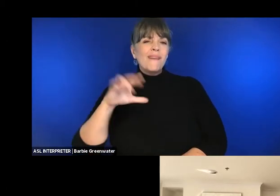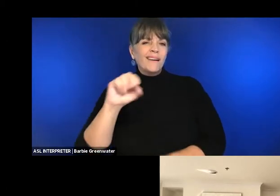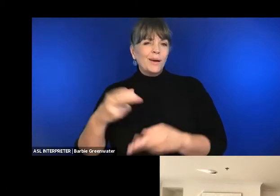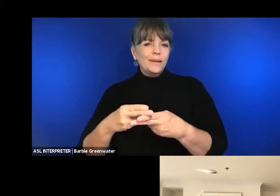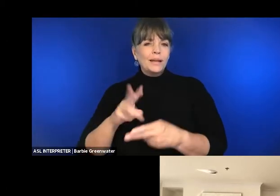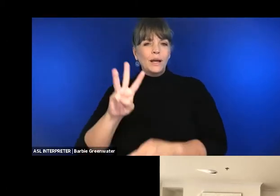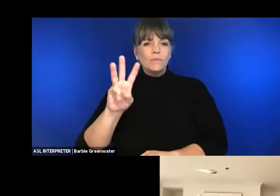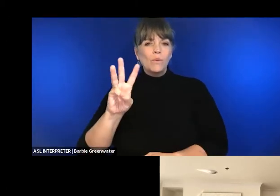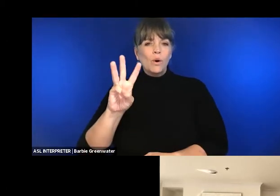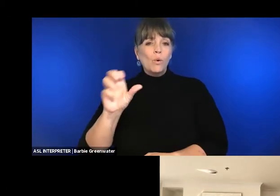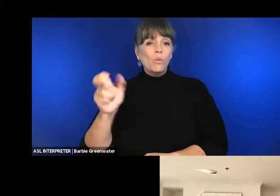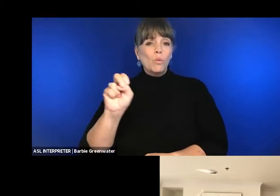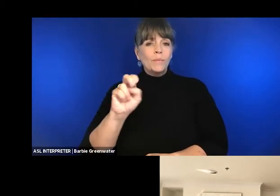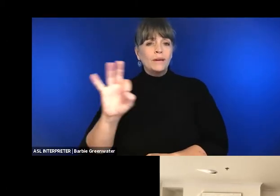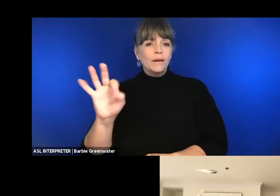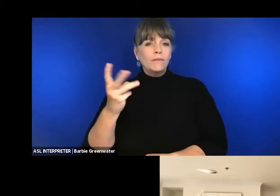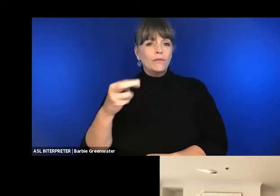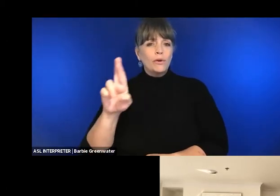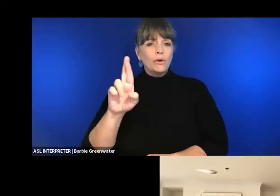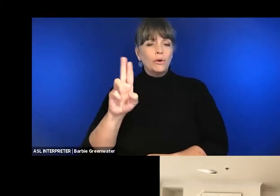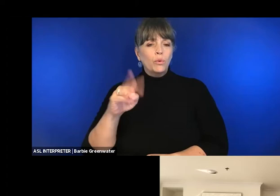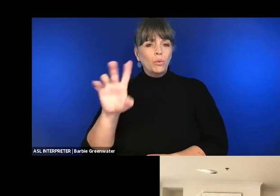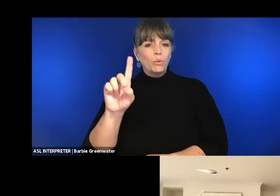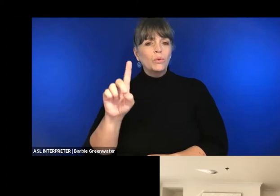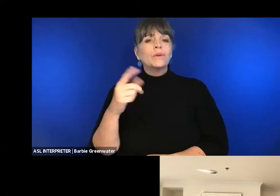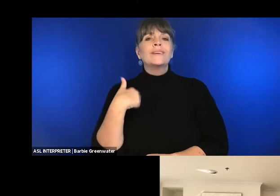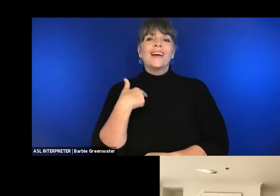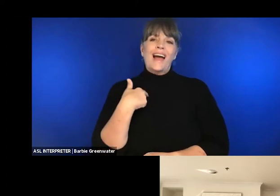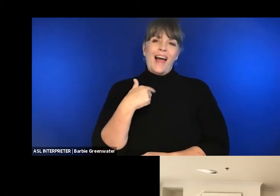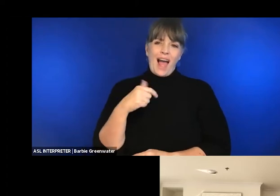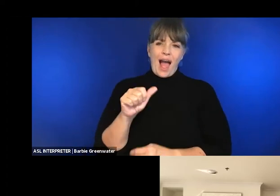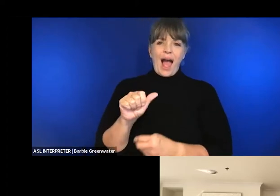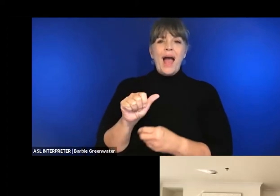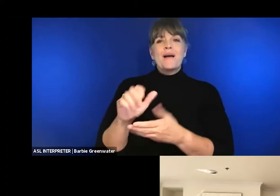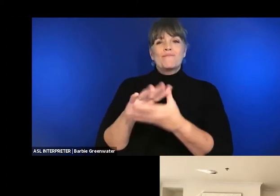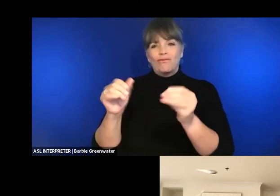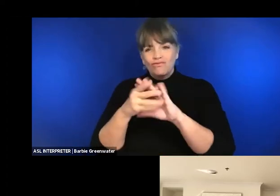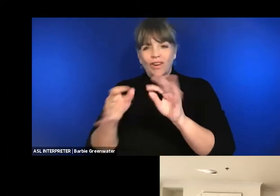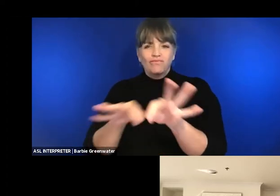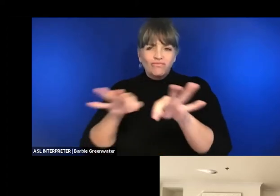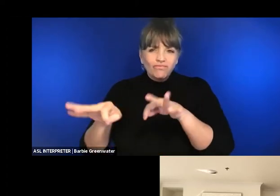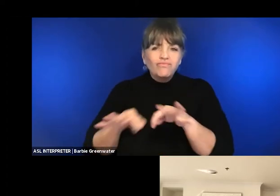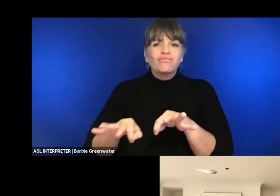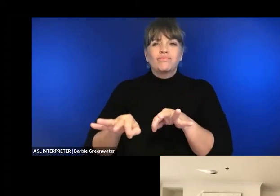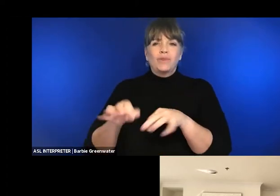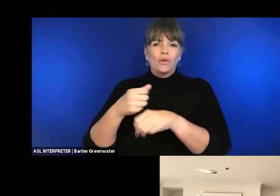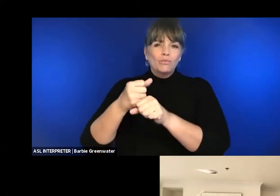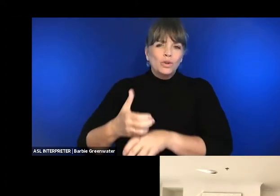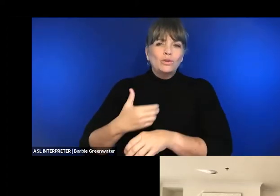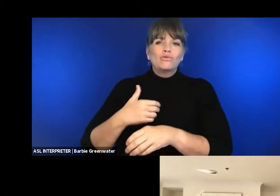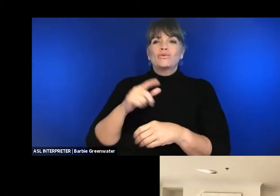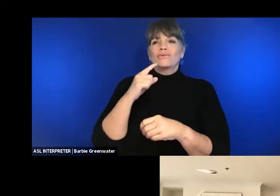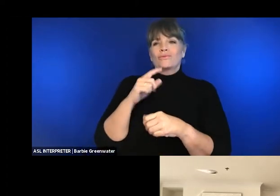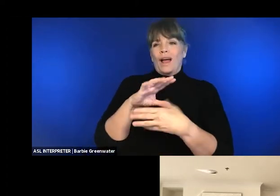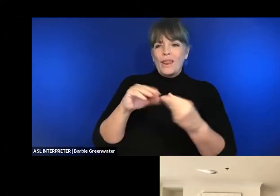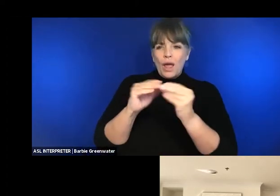description producer, narrator, advocate, and consultant. Very passionate about audio description, and I provide grants to make sure